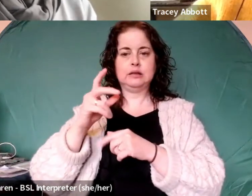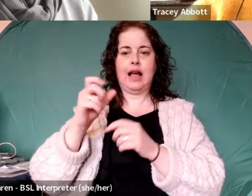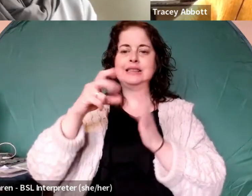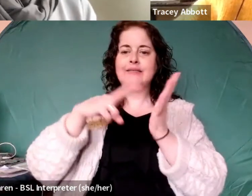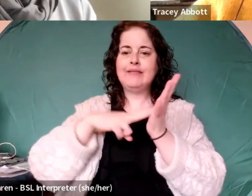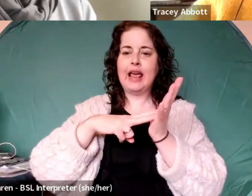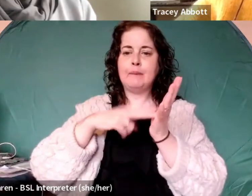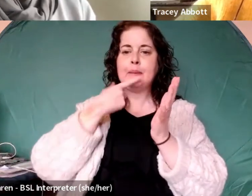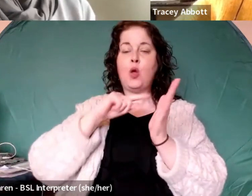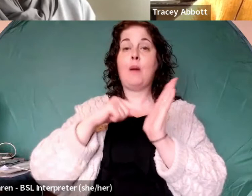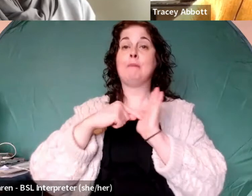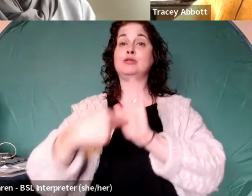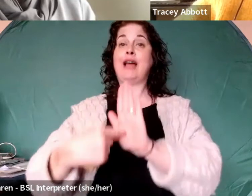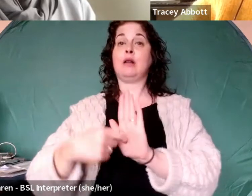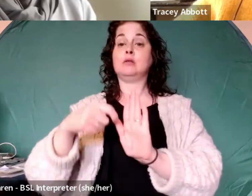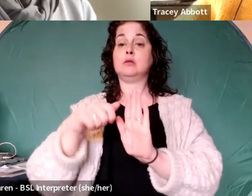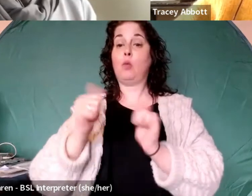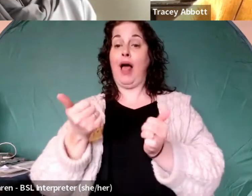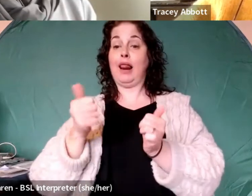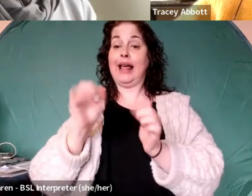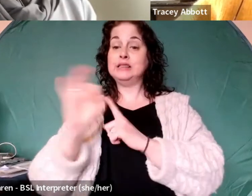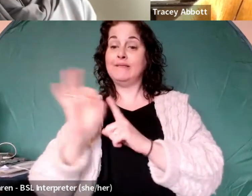people who present well at interview